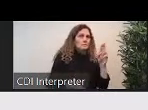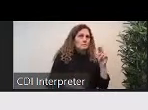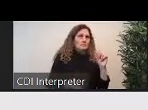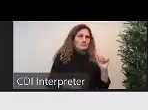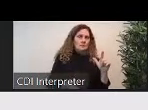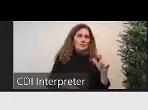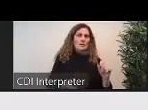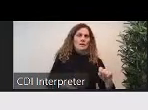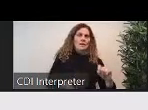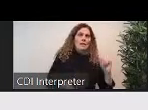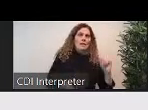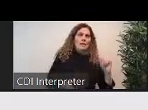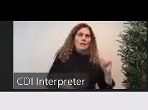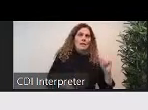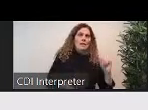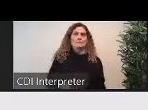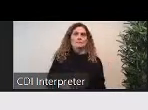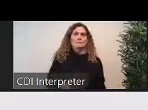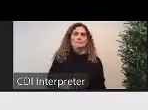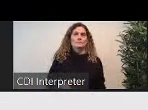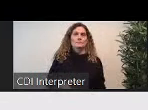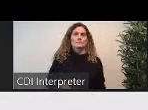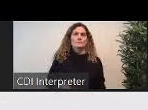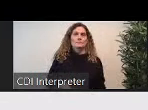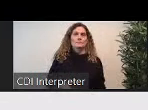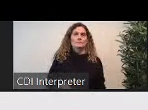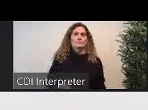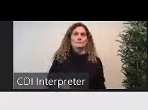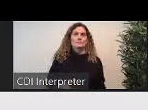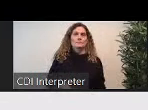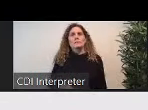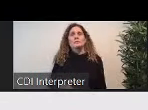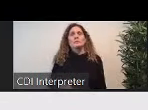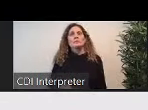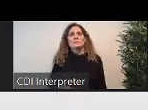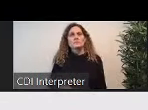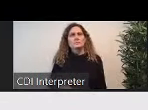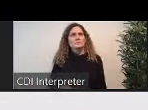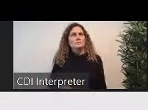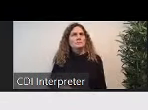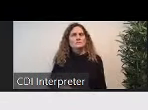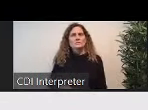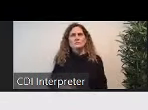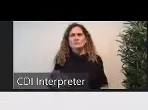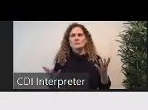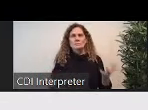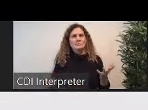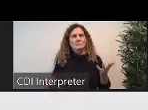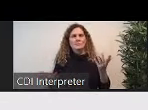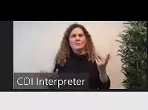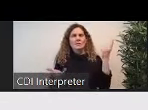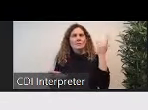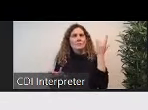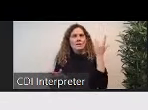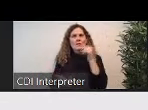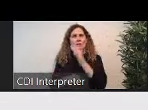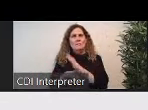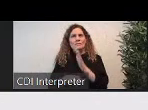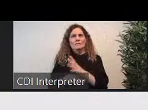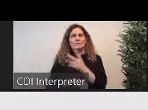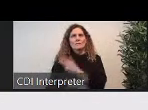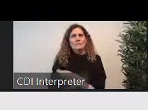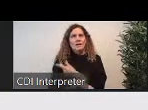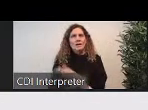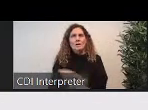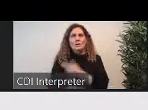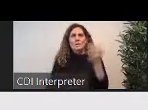the lack of or the inadequate vaccine supply, and why are you calling on the state who are you calling to fix it? Federal authorities